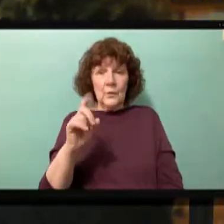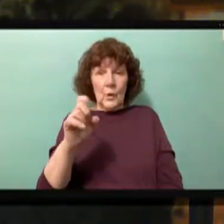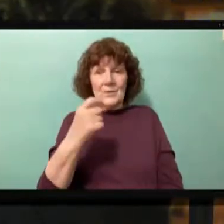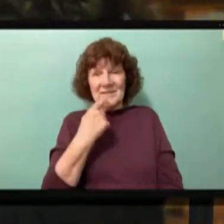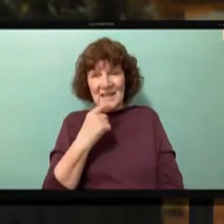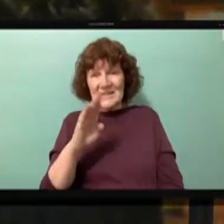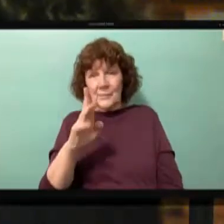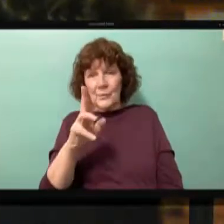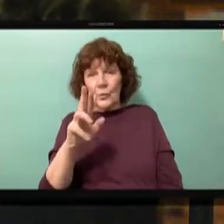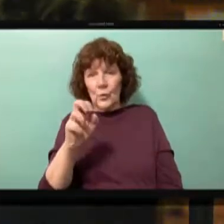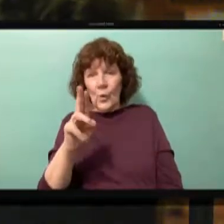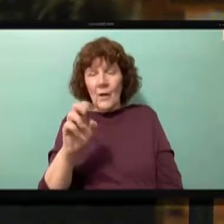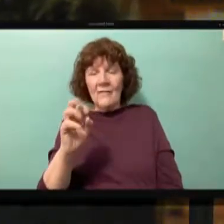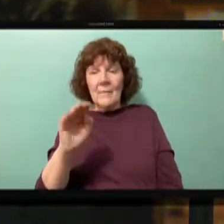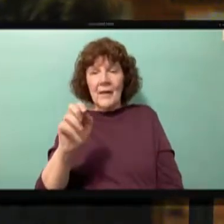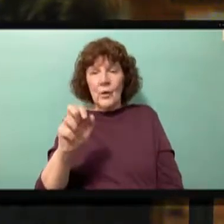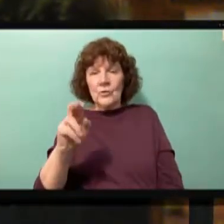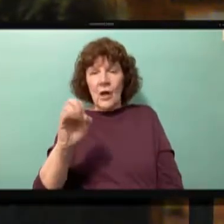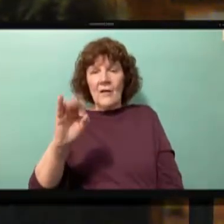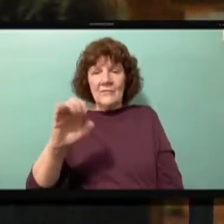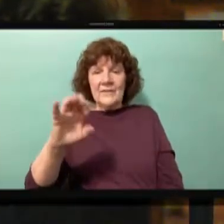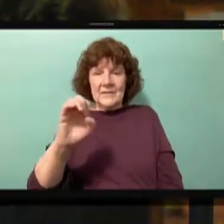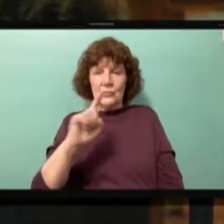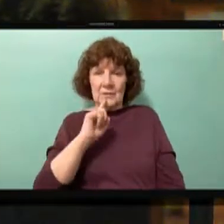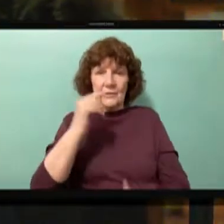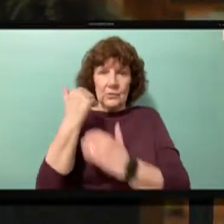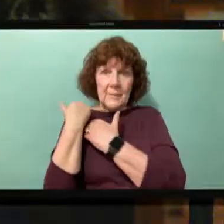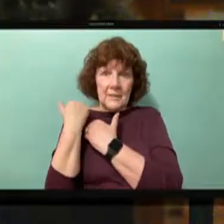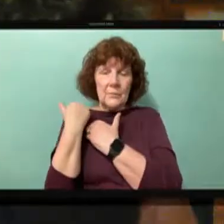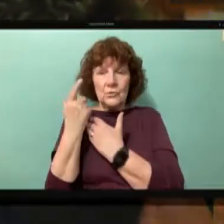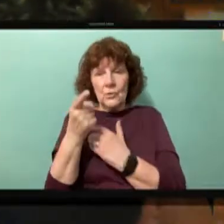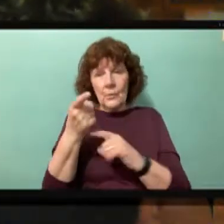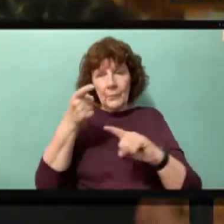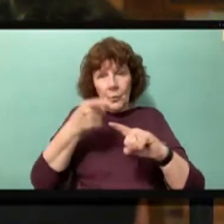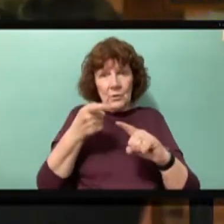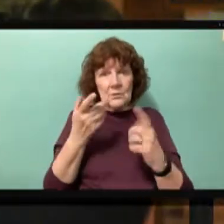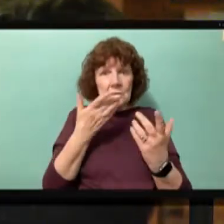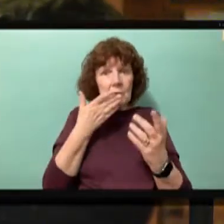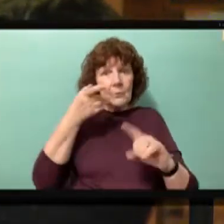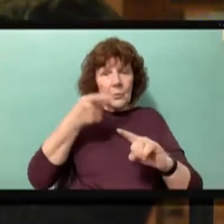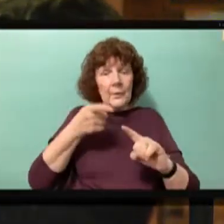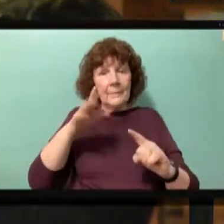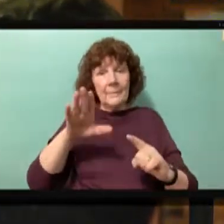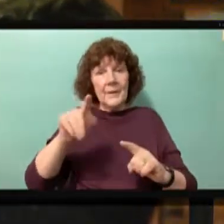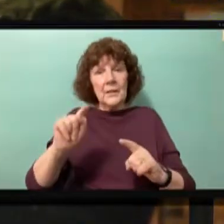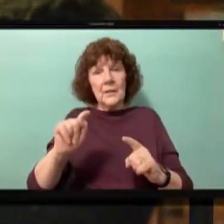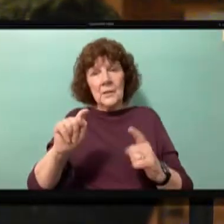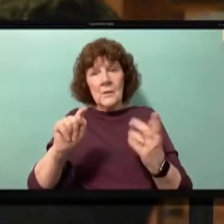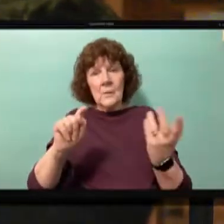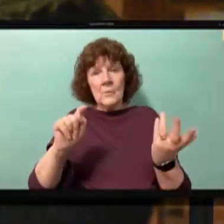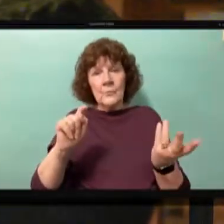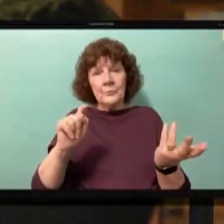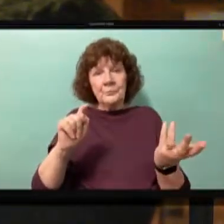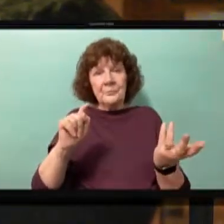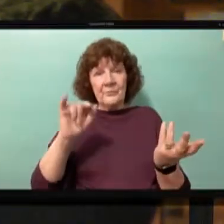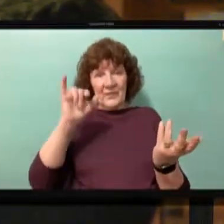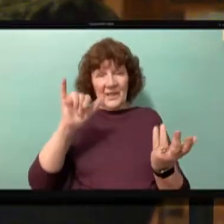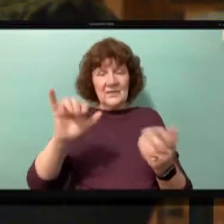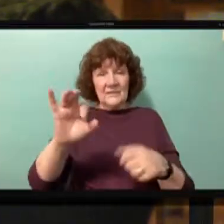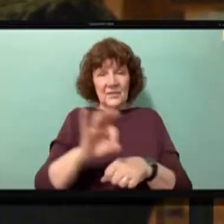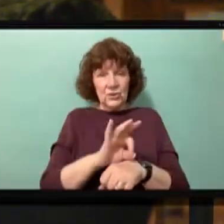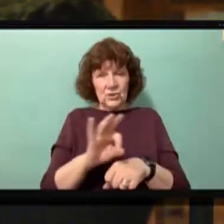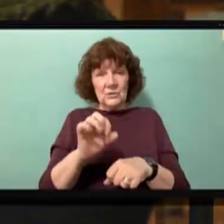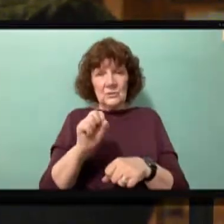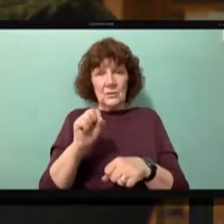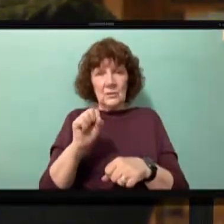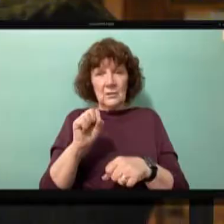office. So I think your point is taken, but it's a function of the separation